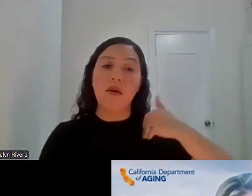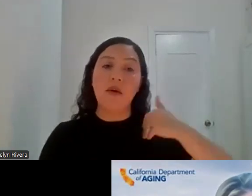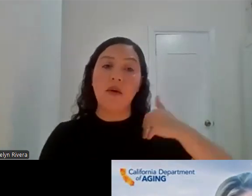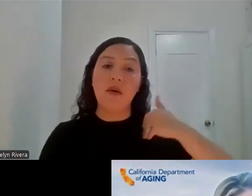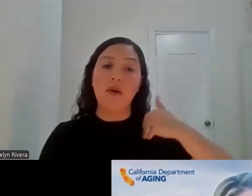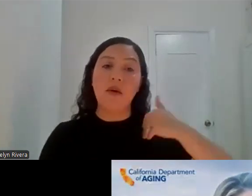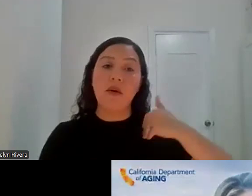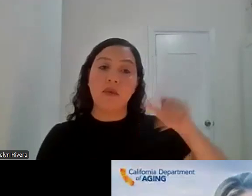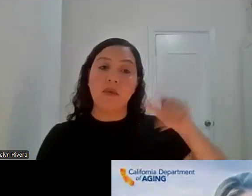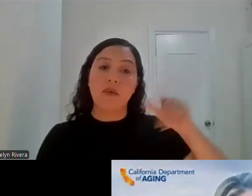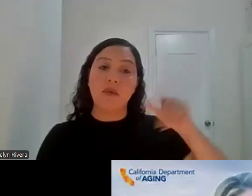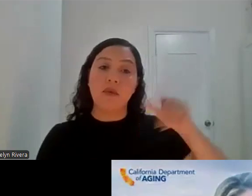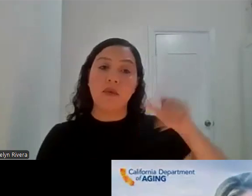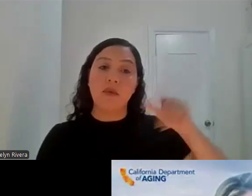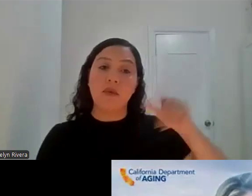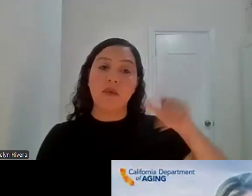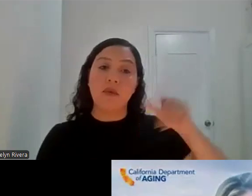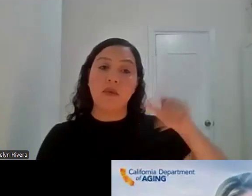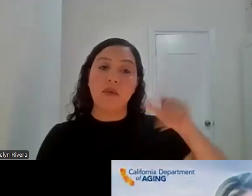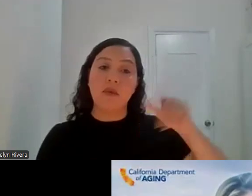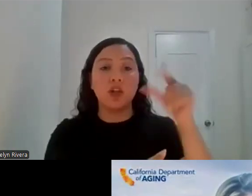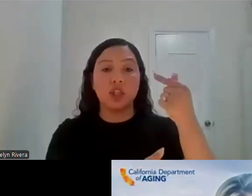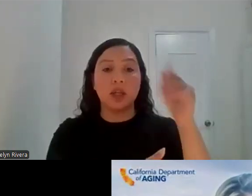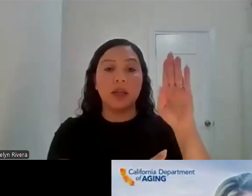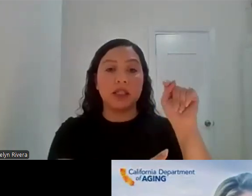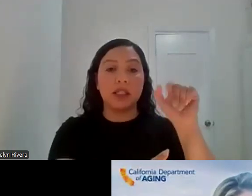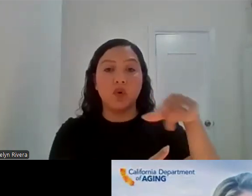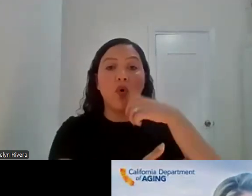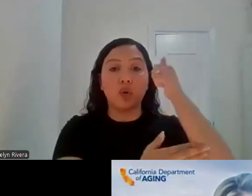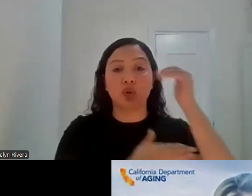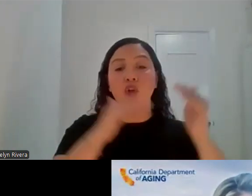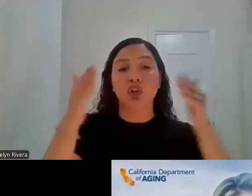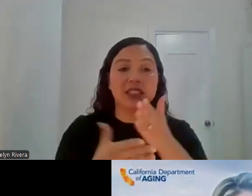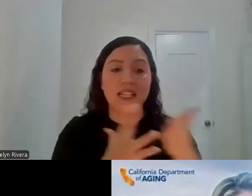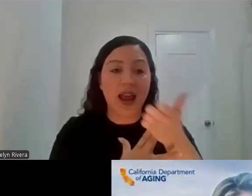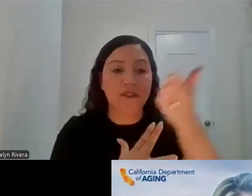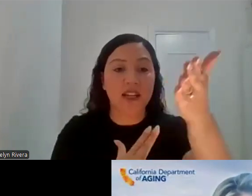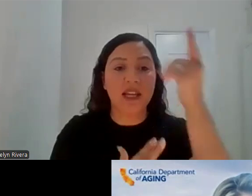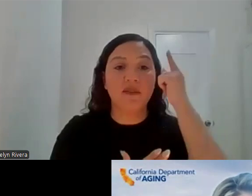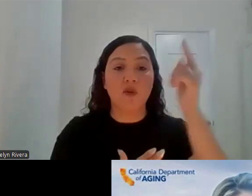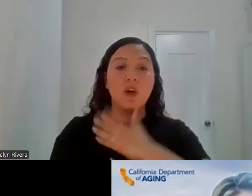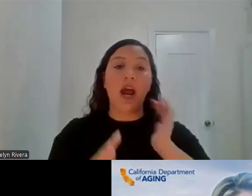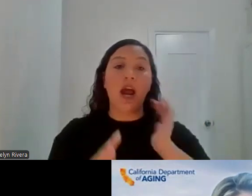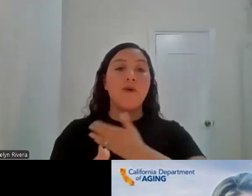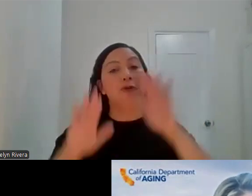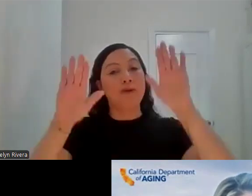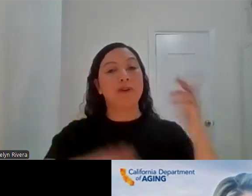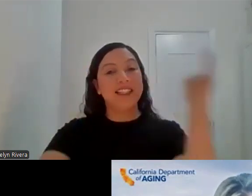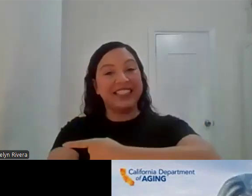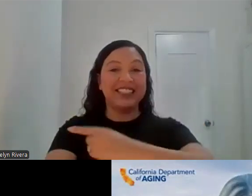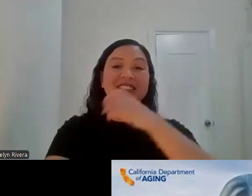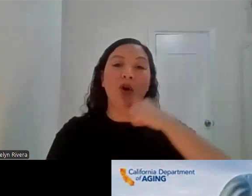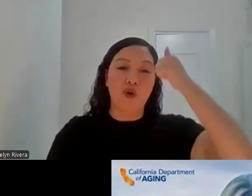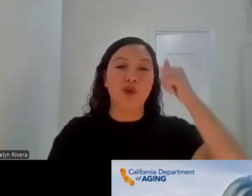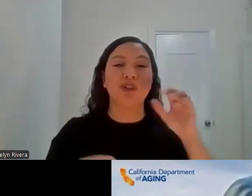a good gay old age. That's really the research area that I look at the most. But I've spent my entire